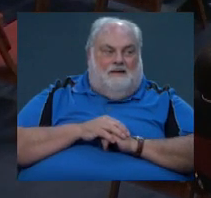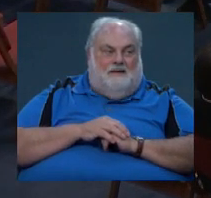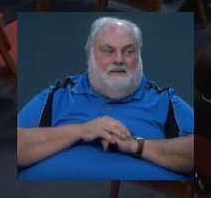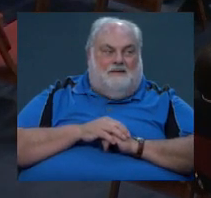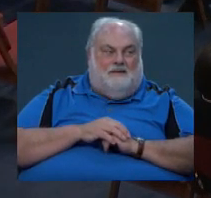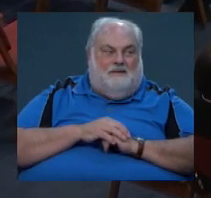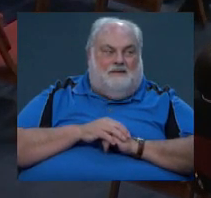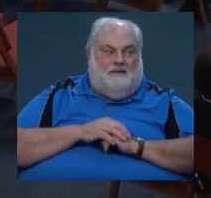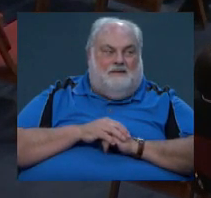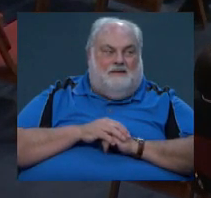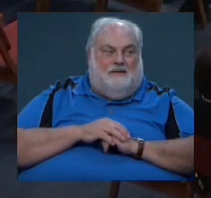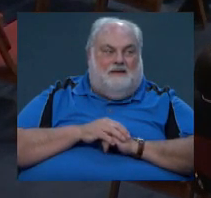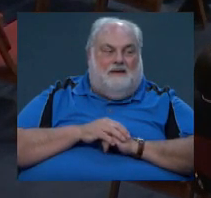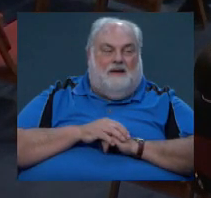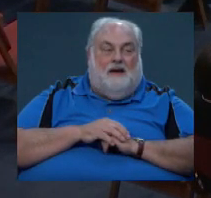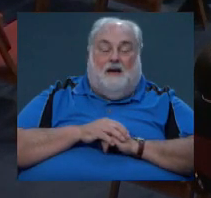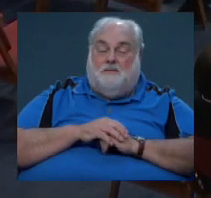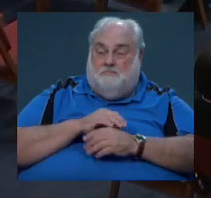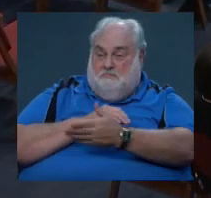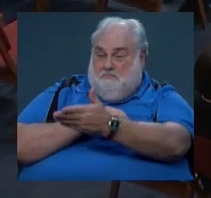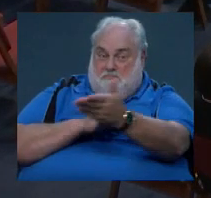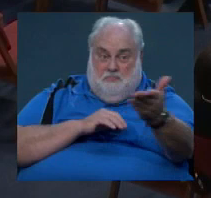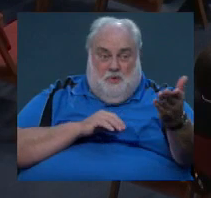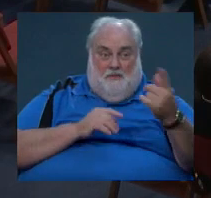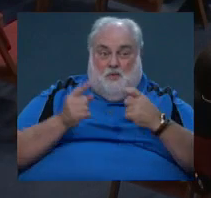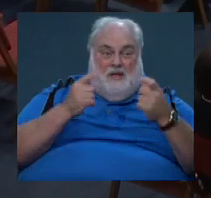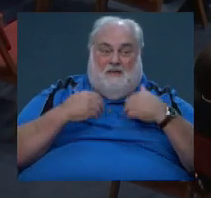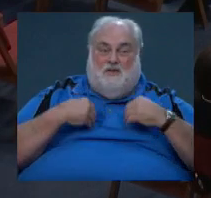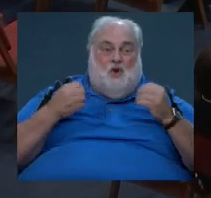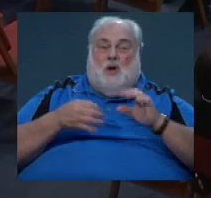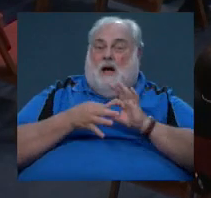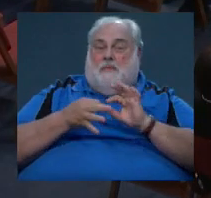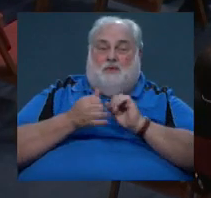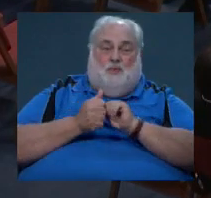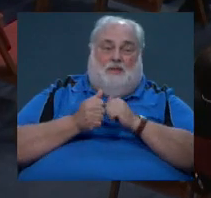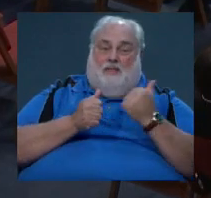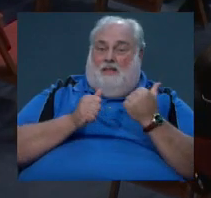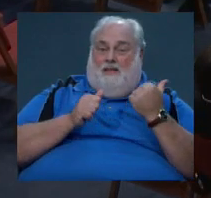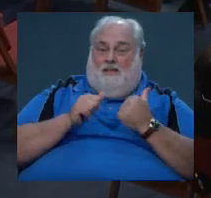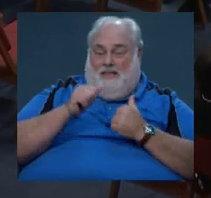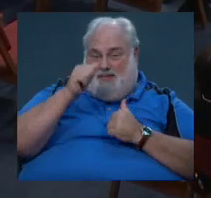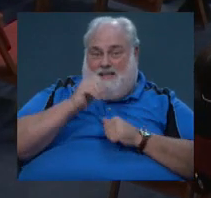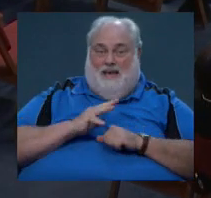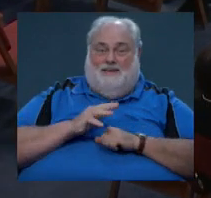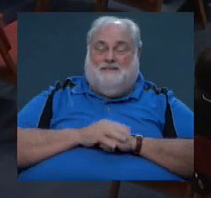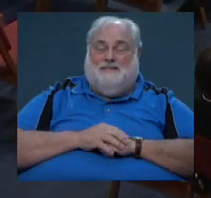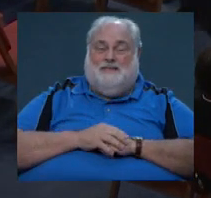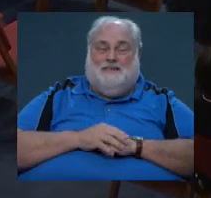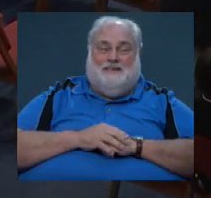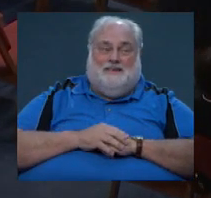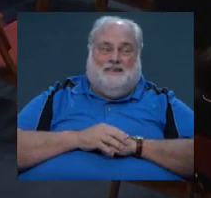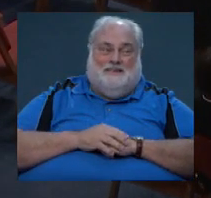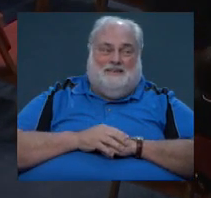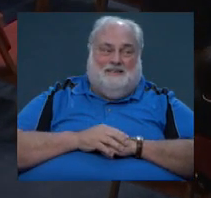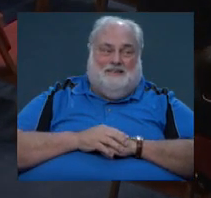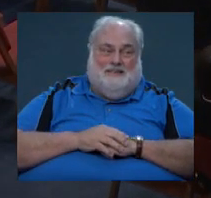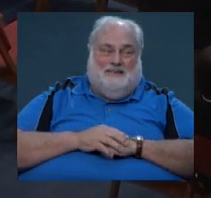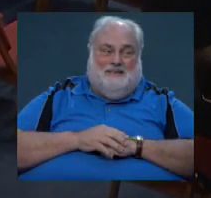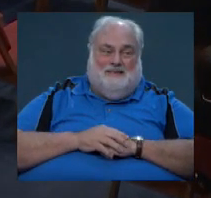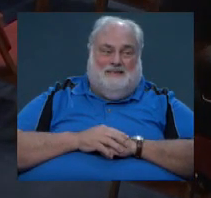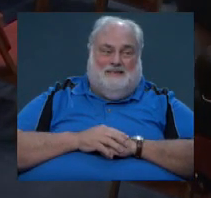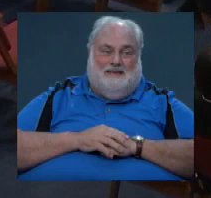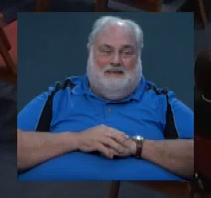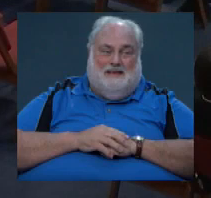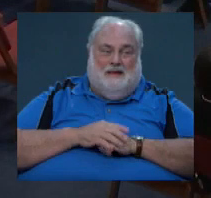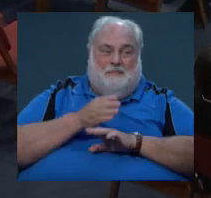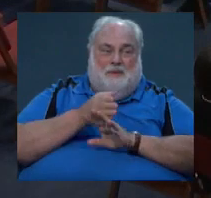Or not? I'll answer any questions the commission has, but no, I have nothing to address. Commissioners, any questions, comments? Mr. Berry? Now,